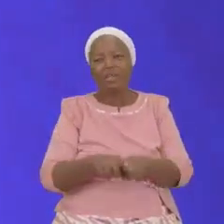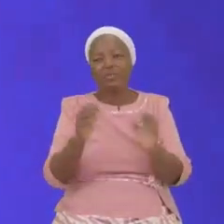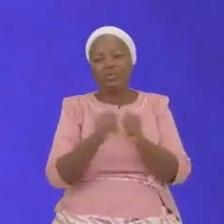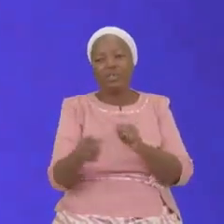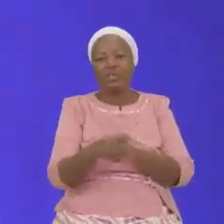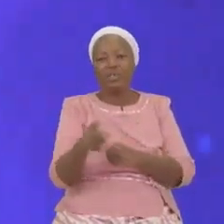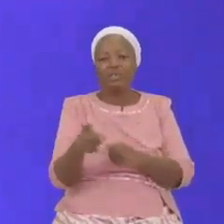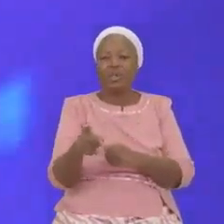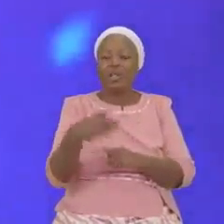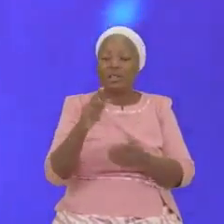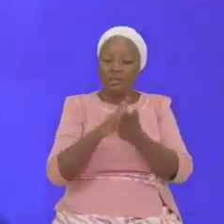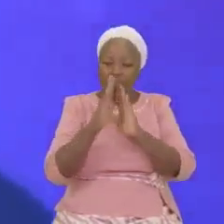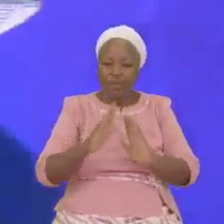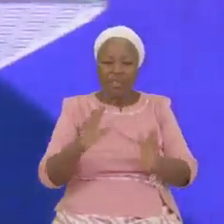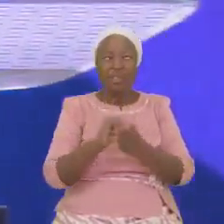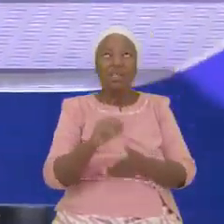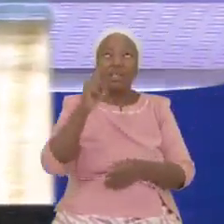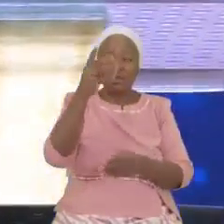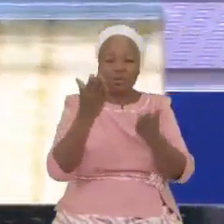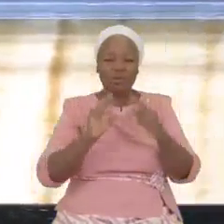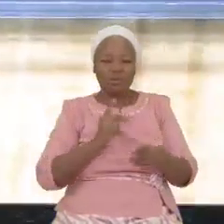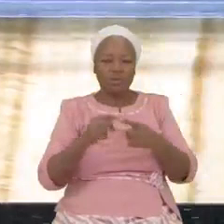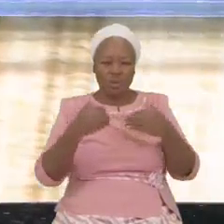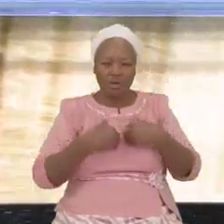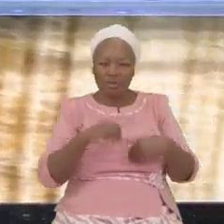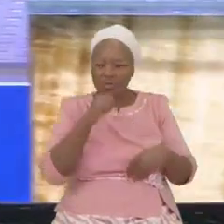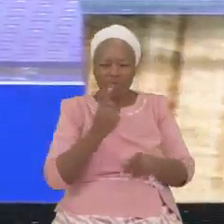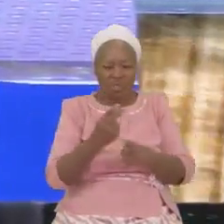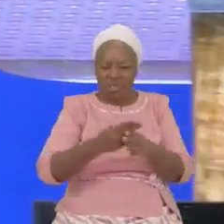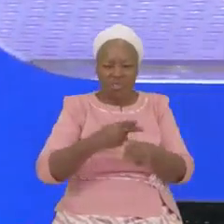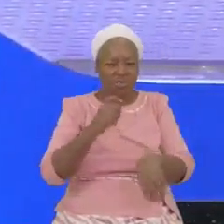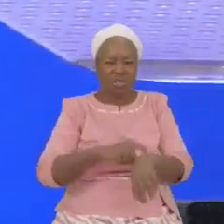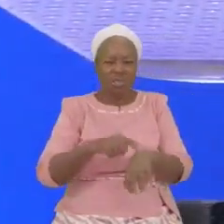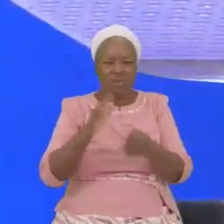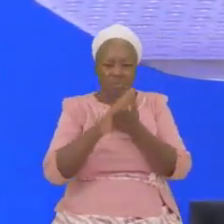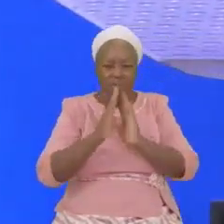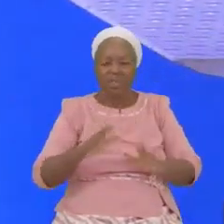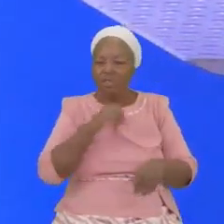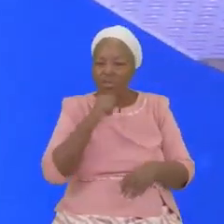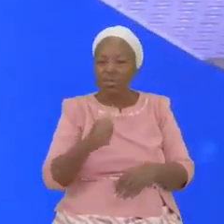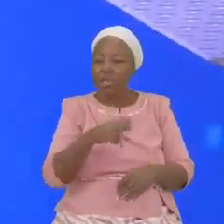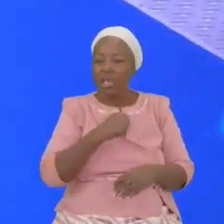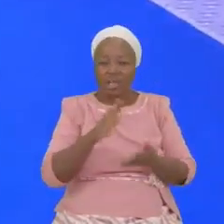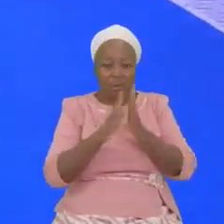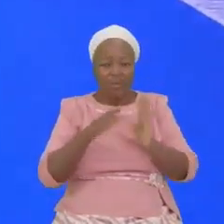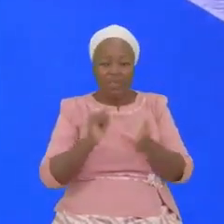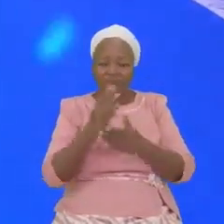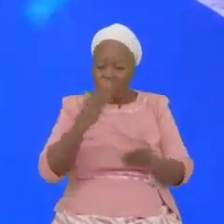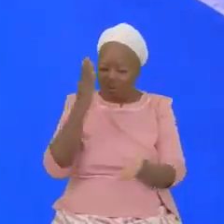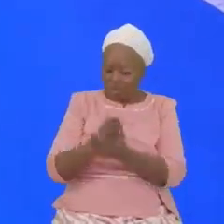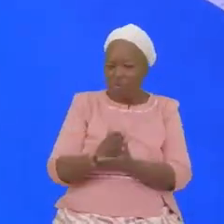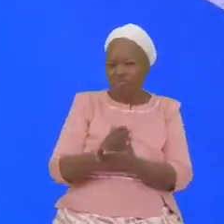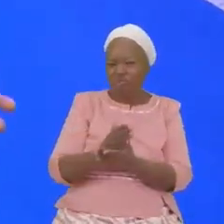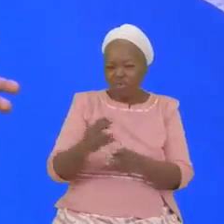with them. The peace he wants us to have is not a temporary peace. It's not a peace that can be